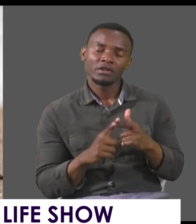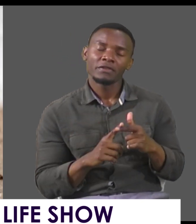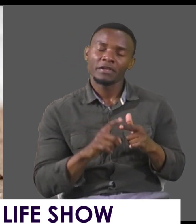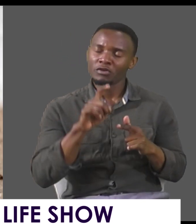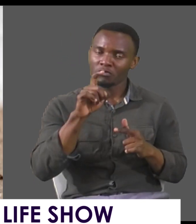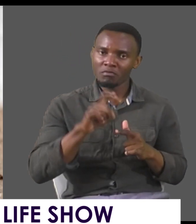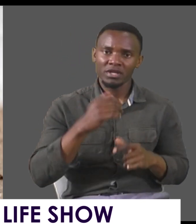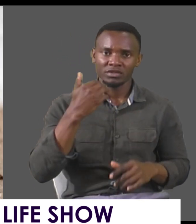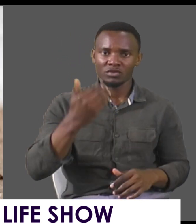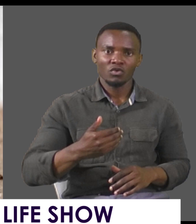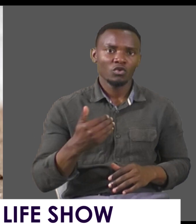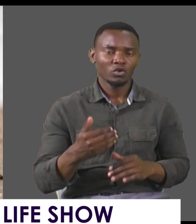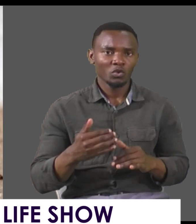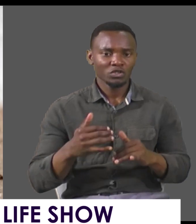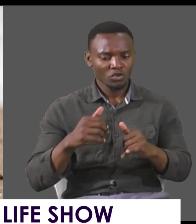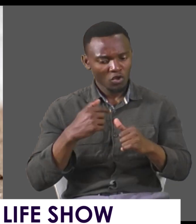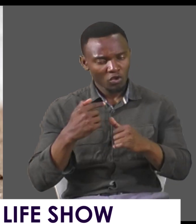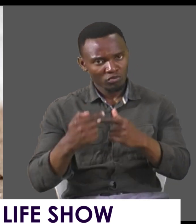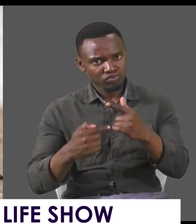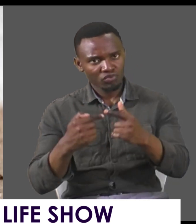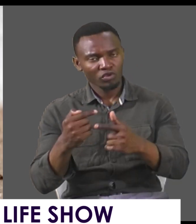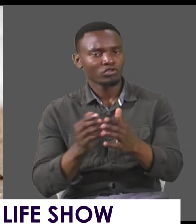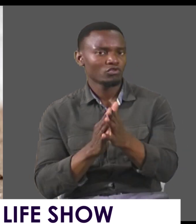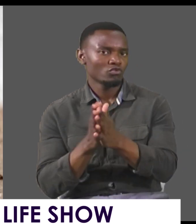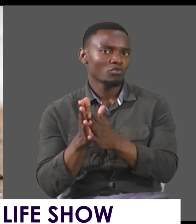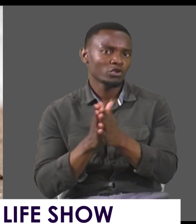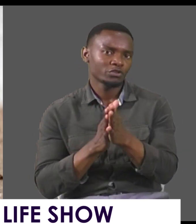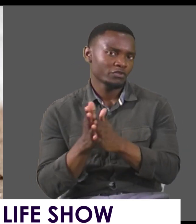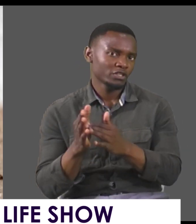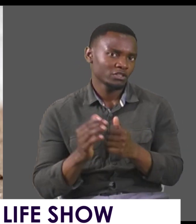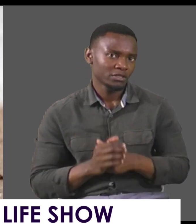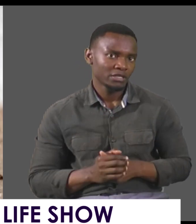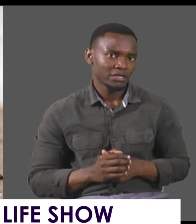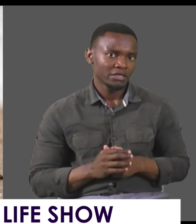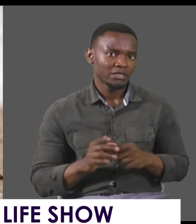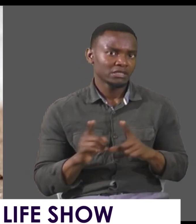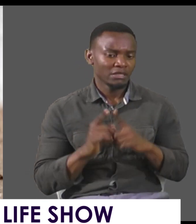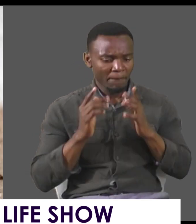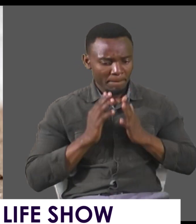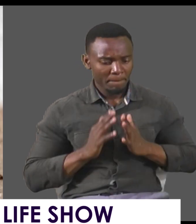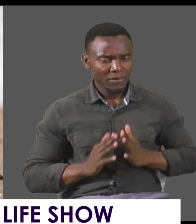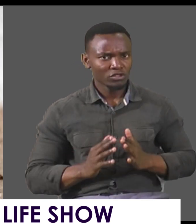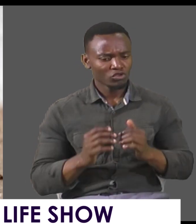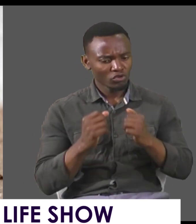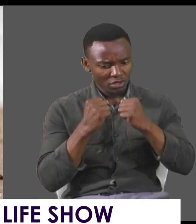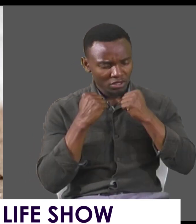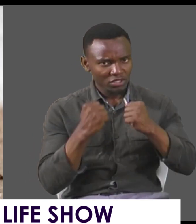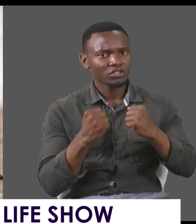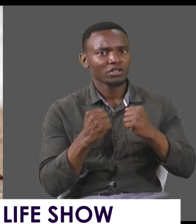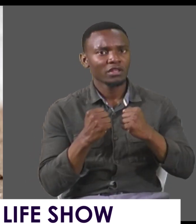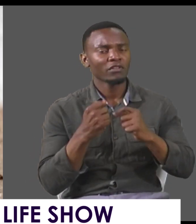be there. Where is your personal strength coming from?